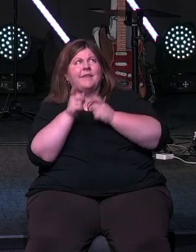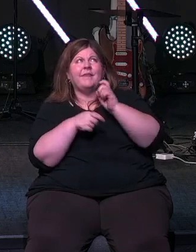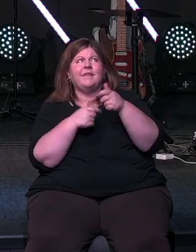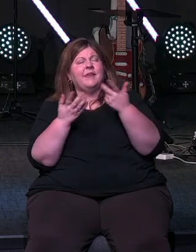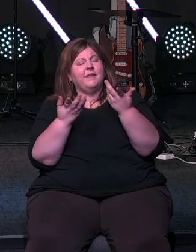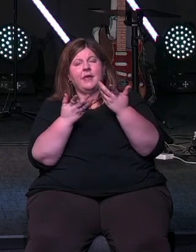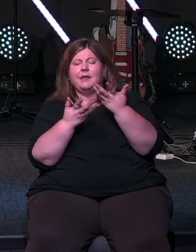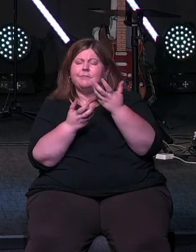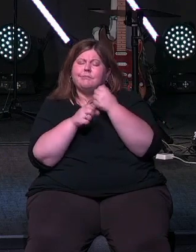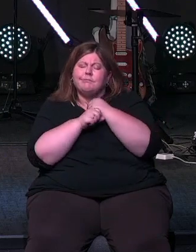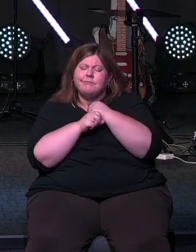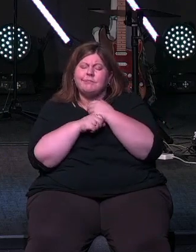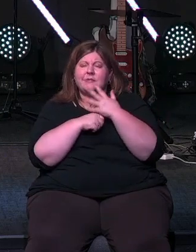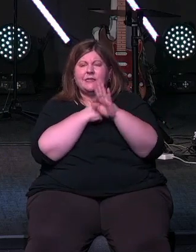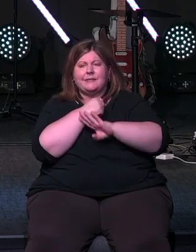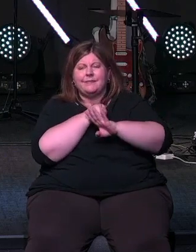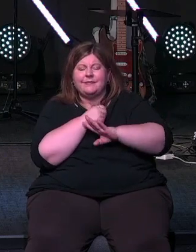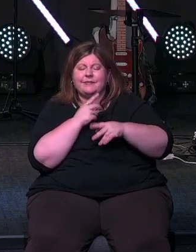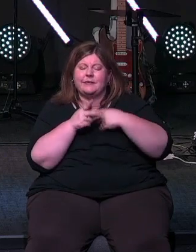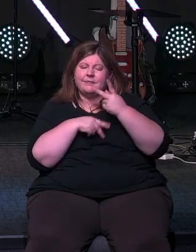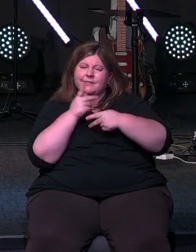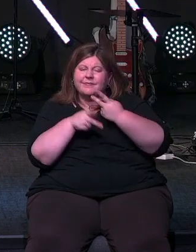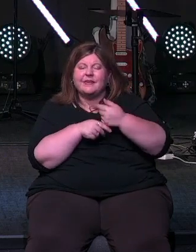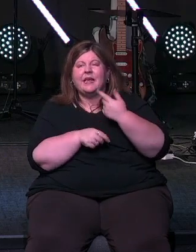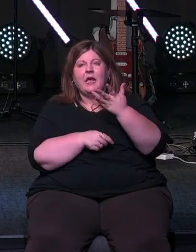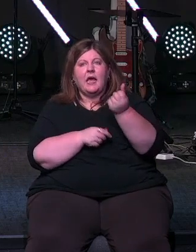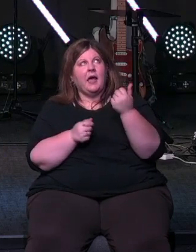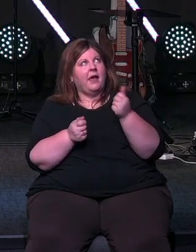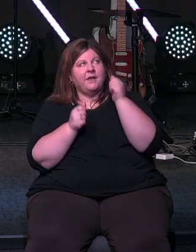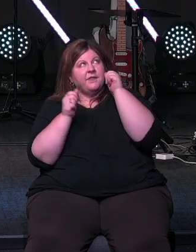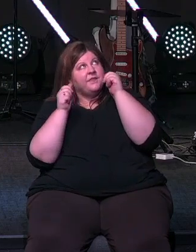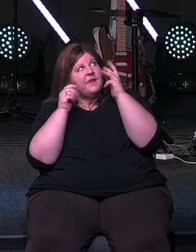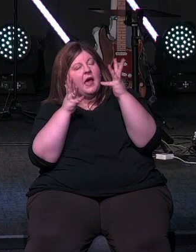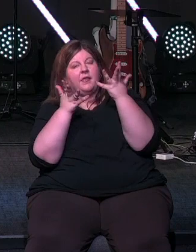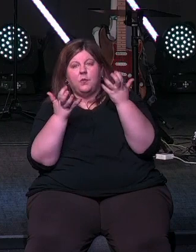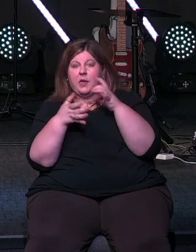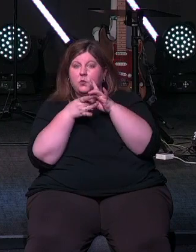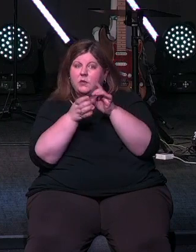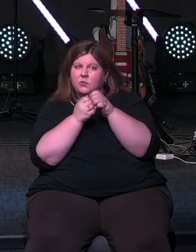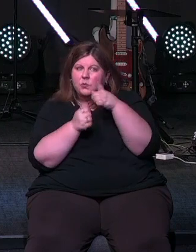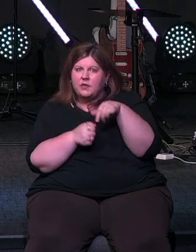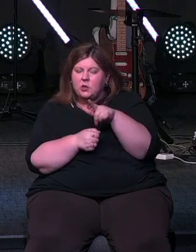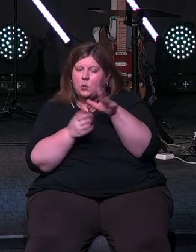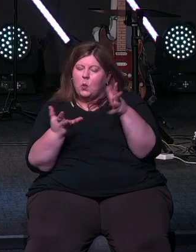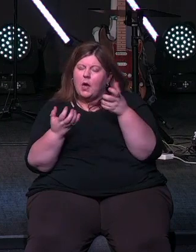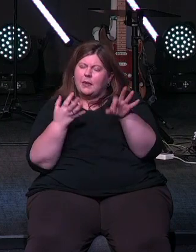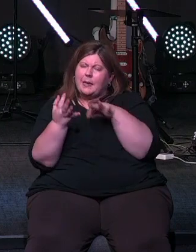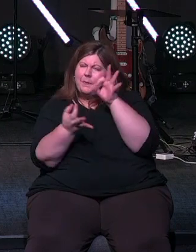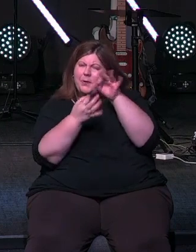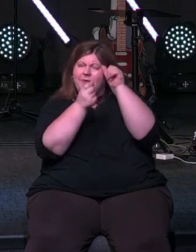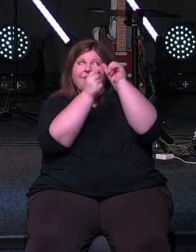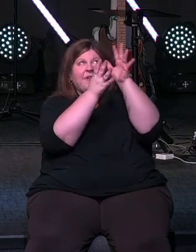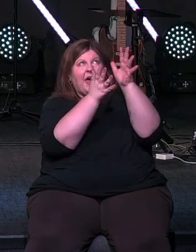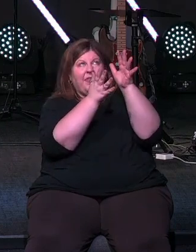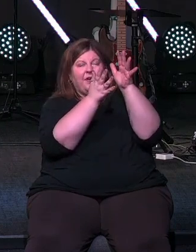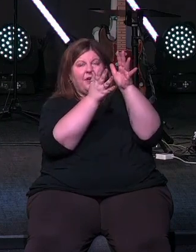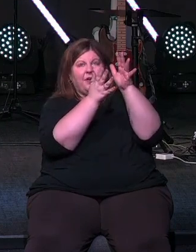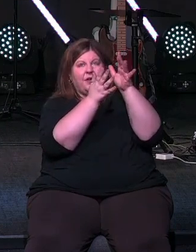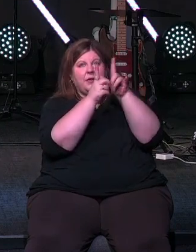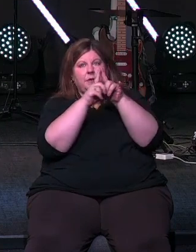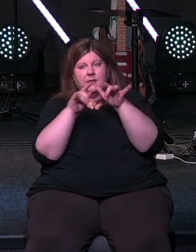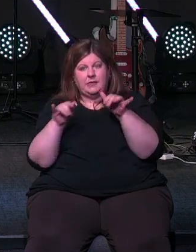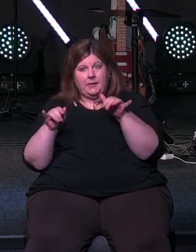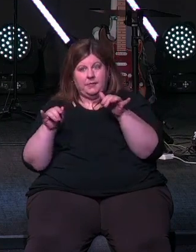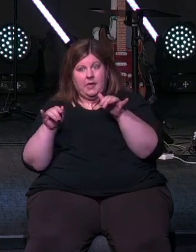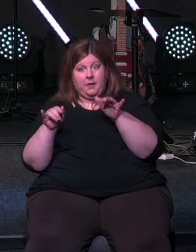and hold you and provide for you. Your heavenly Father wants a relationship with you like a perfect father. But then the second part